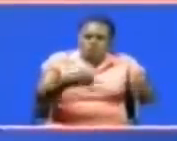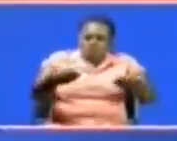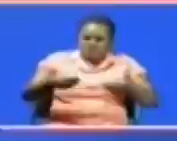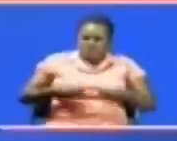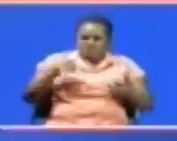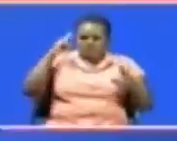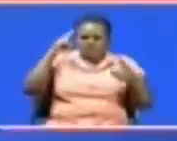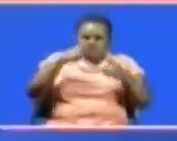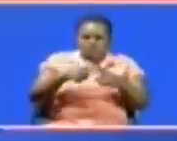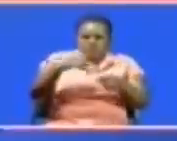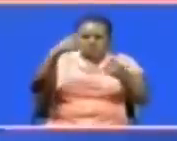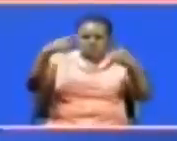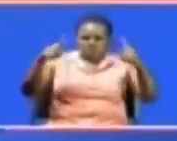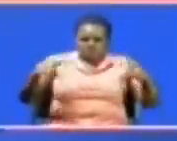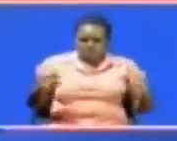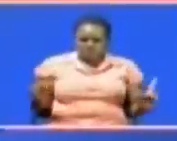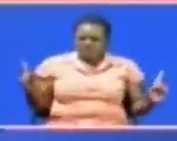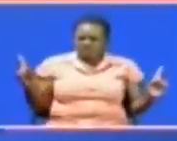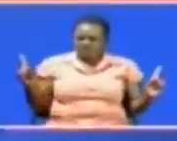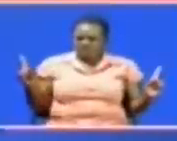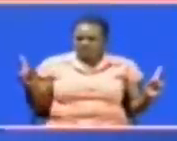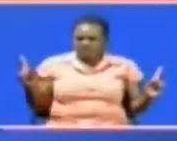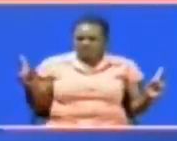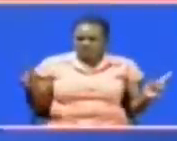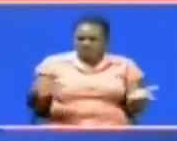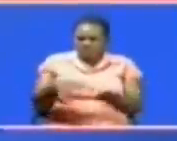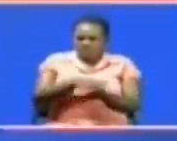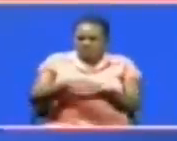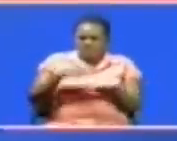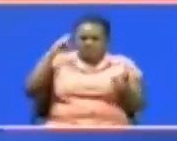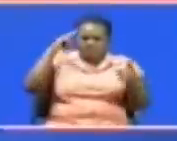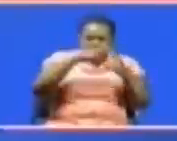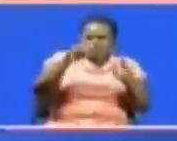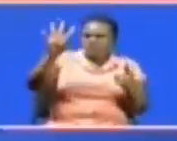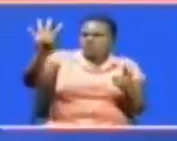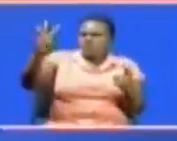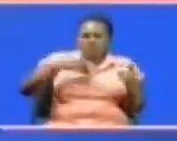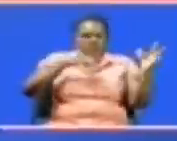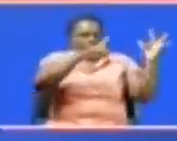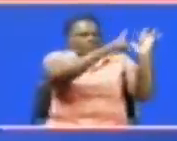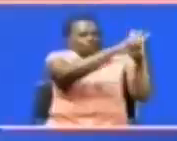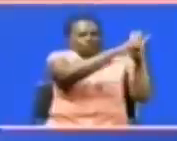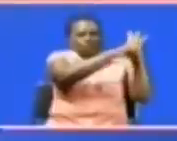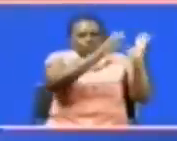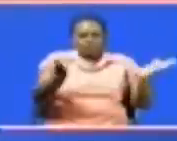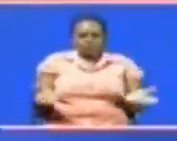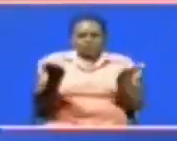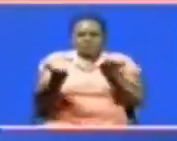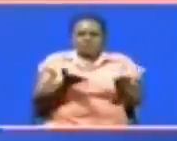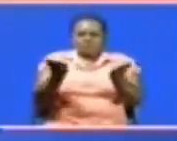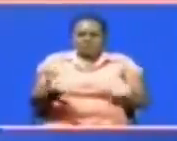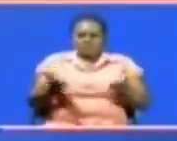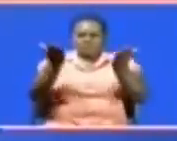objective results. And basically, we have four objectives. The first one is about enhancing service delivery,